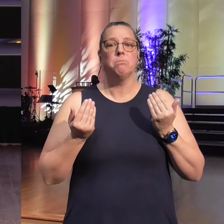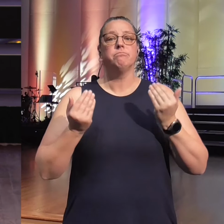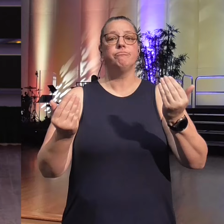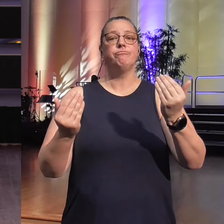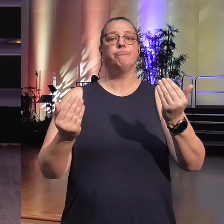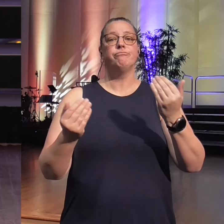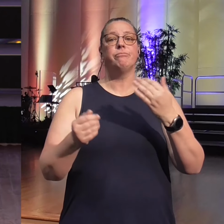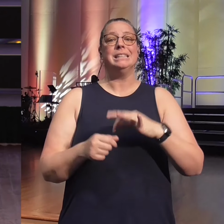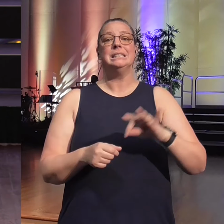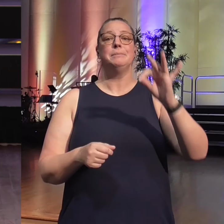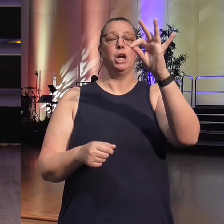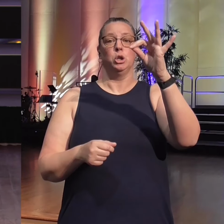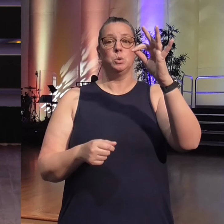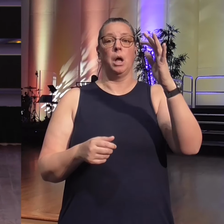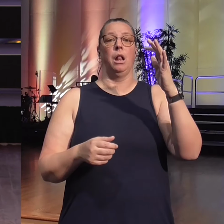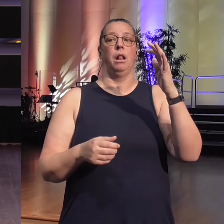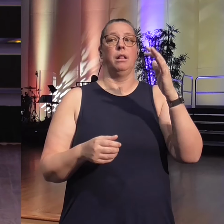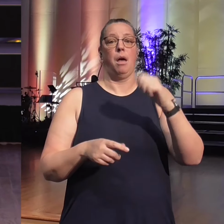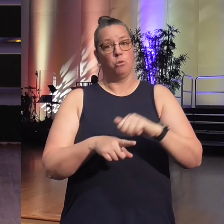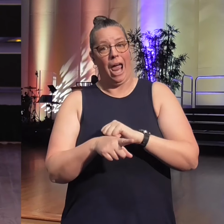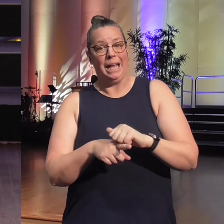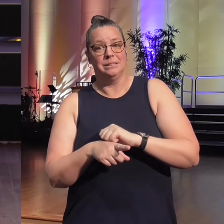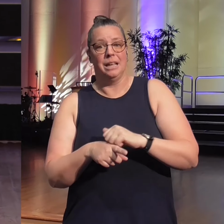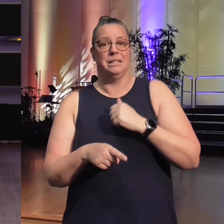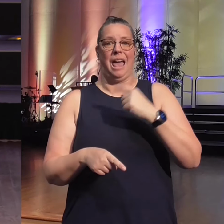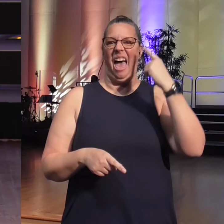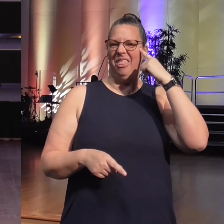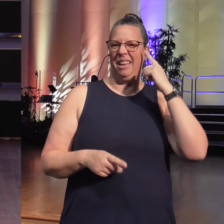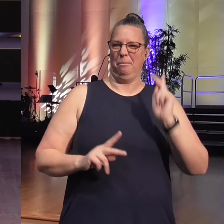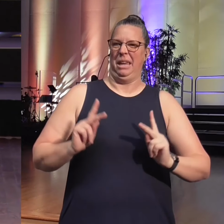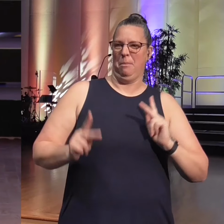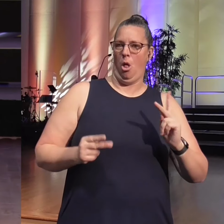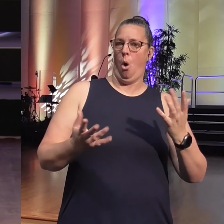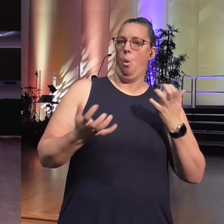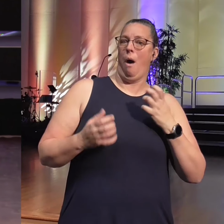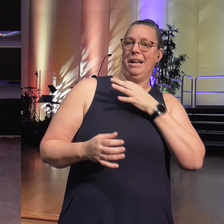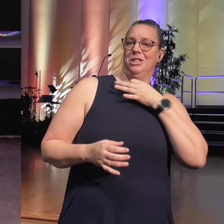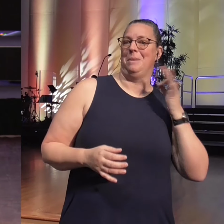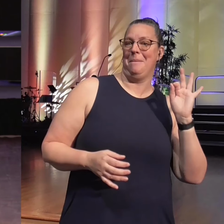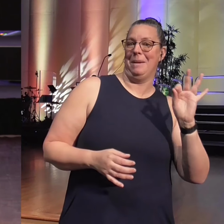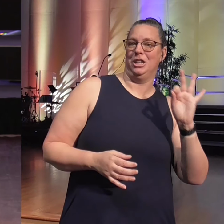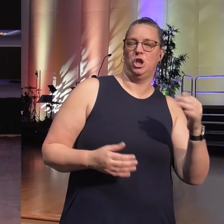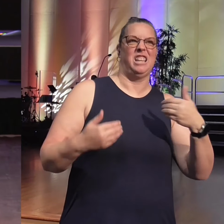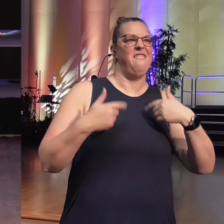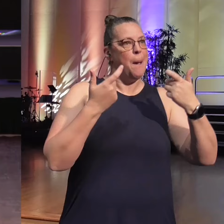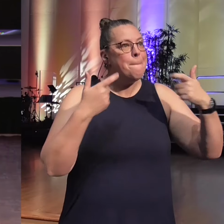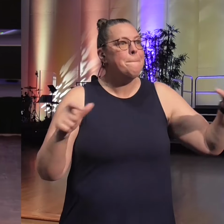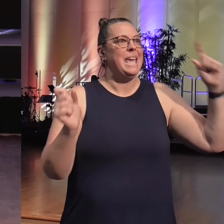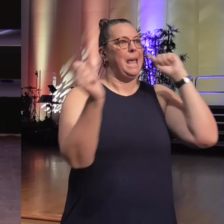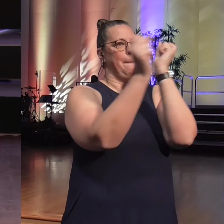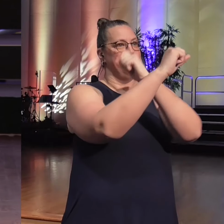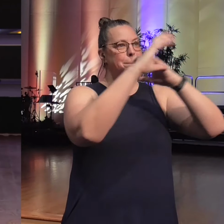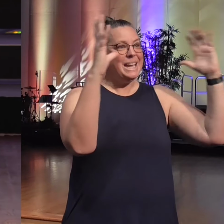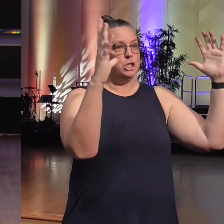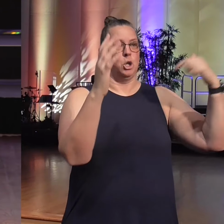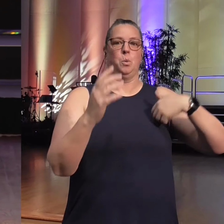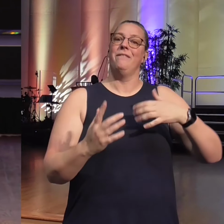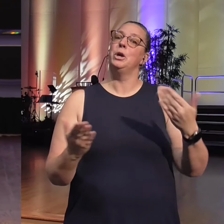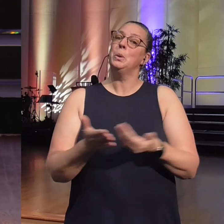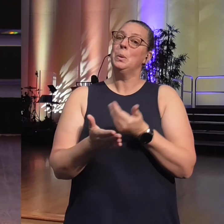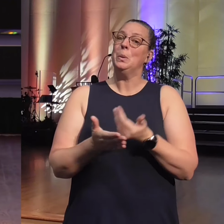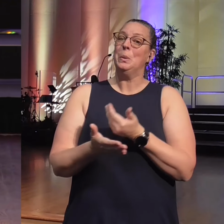now. And speaking of vision, I think ministers, people who set out to be ministers, have big visions for themselves. And we have a new special focus minister